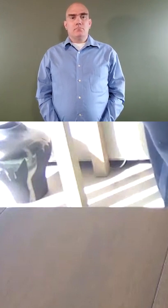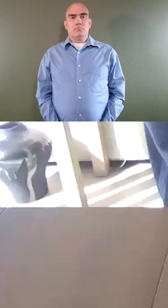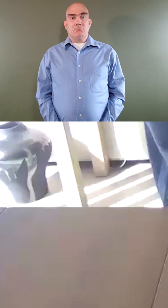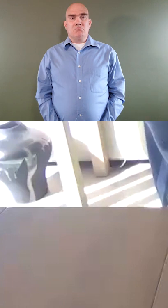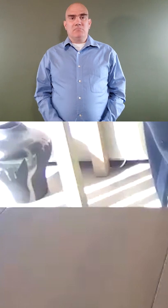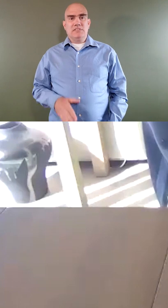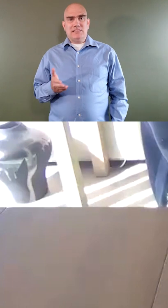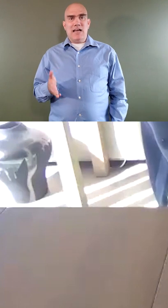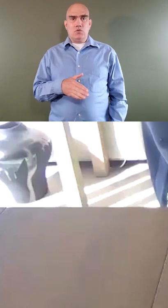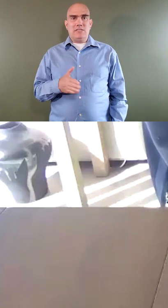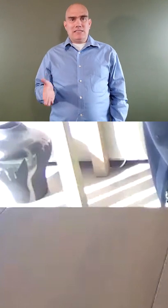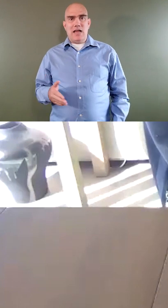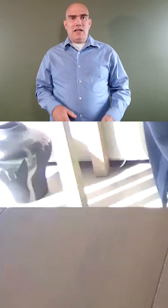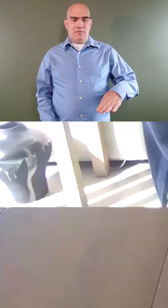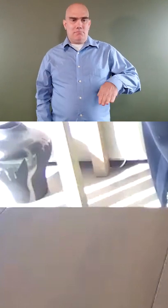And side to side.